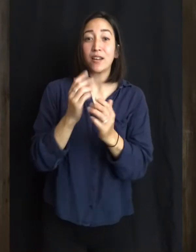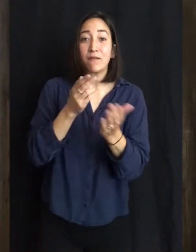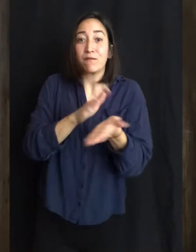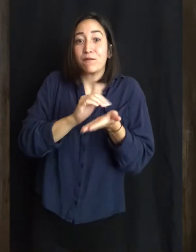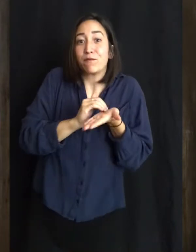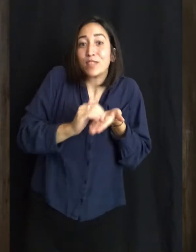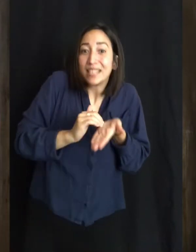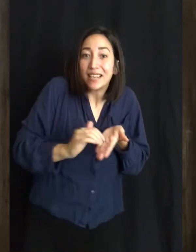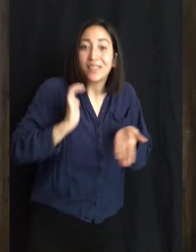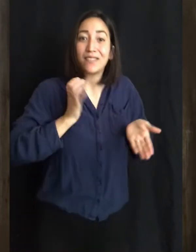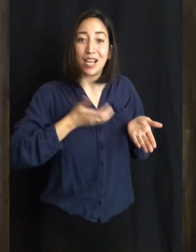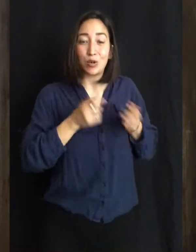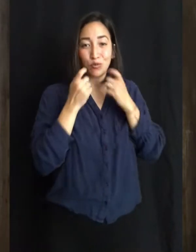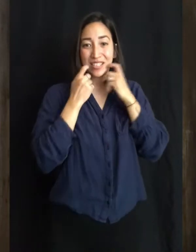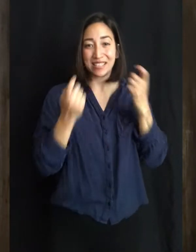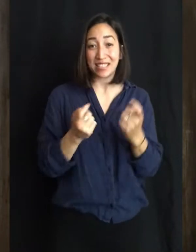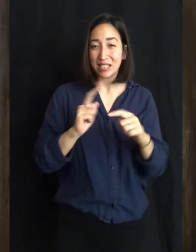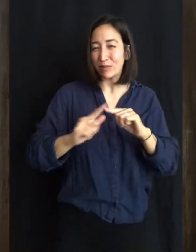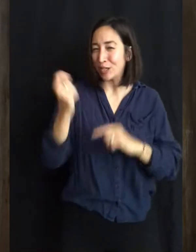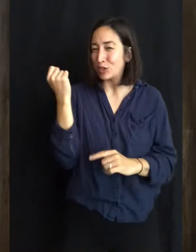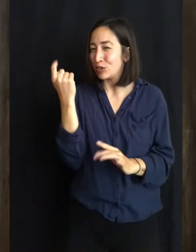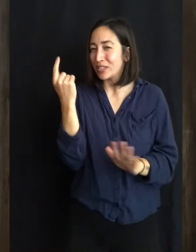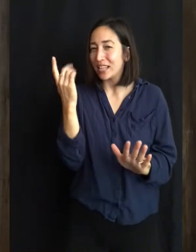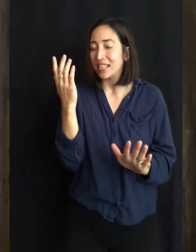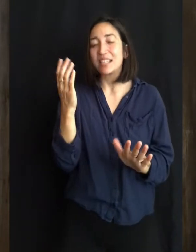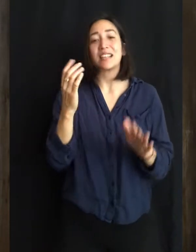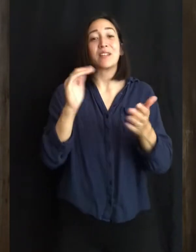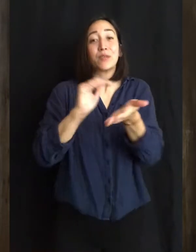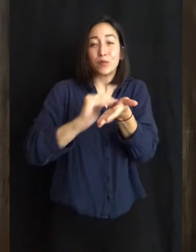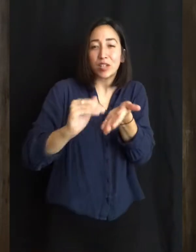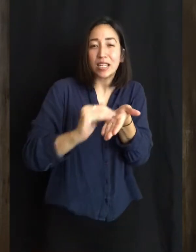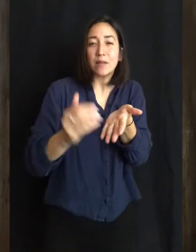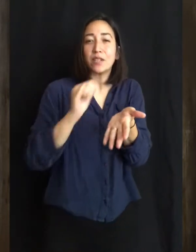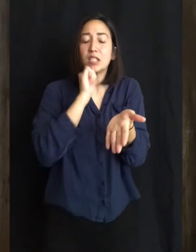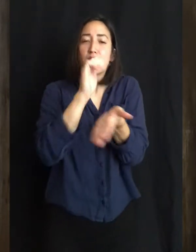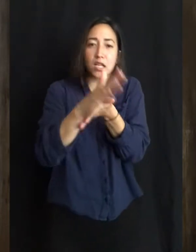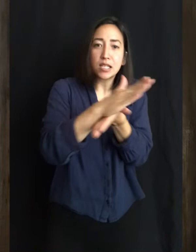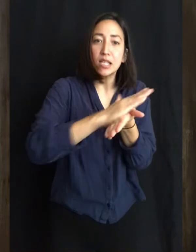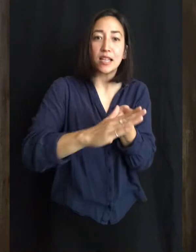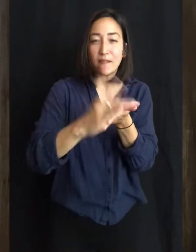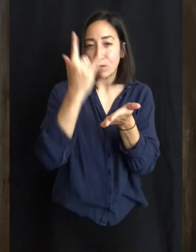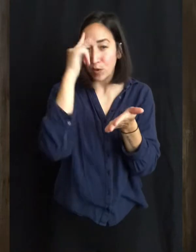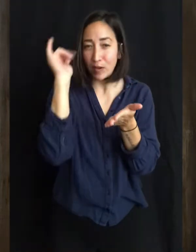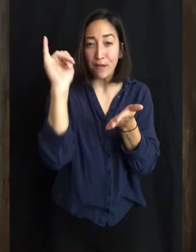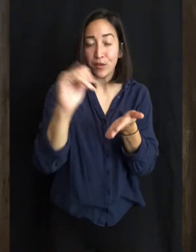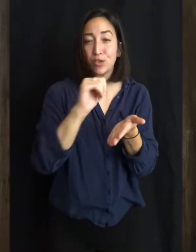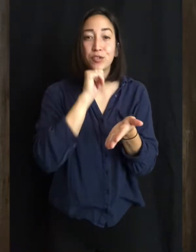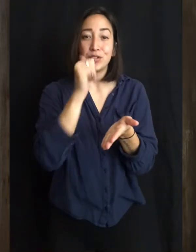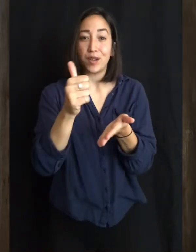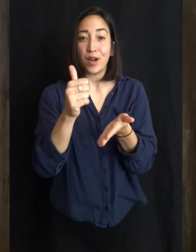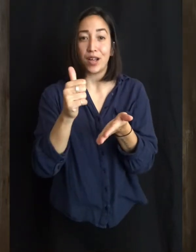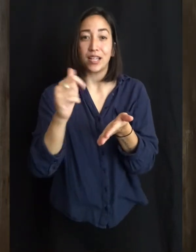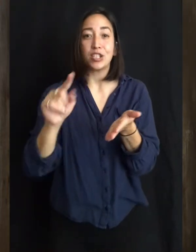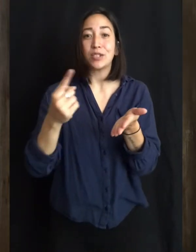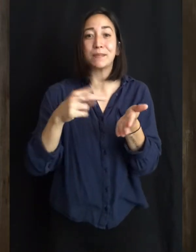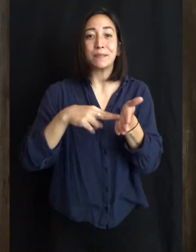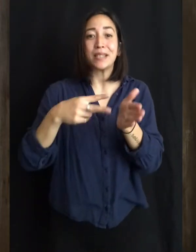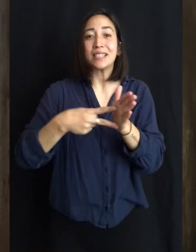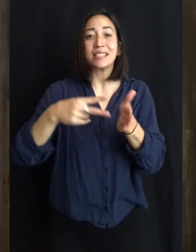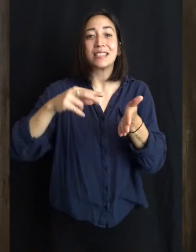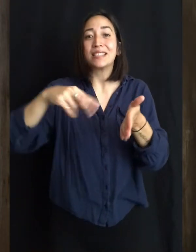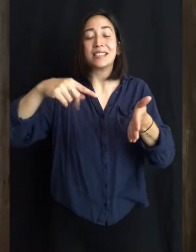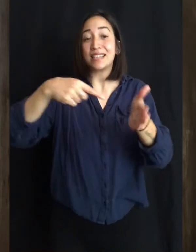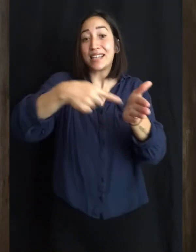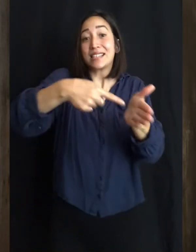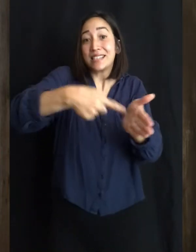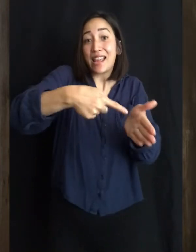forgiveness of sins. But the forgiveness of sins was not a complete wash away forever. It was more like a pushback of payment for the debts